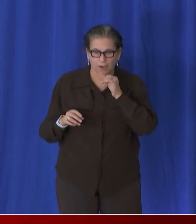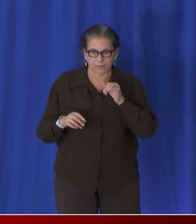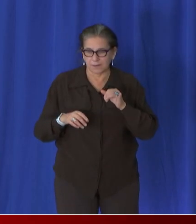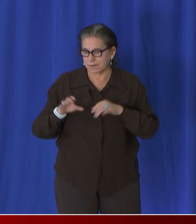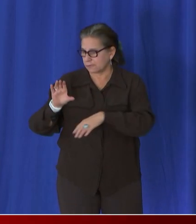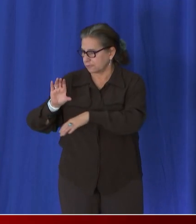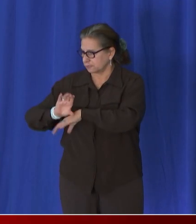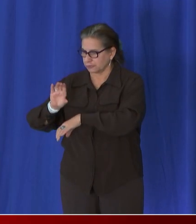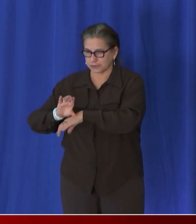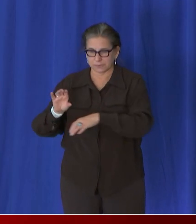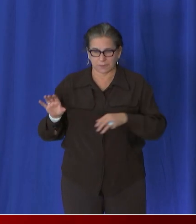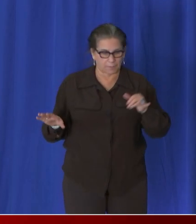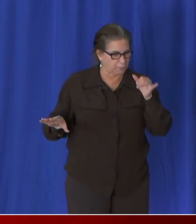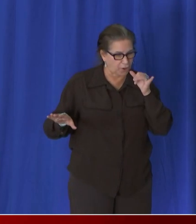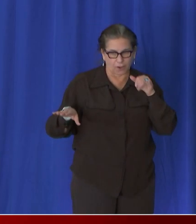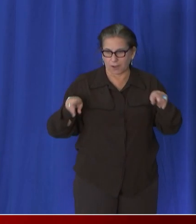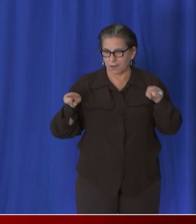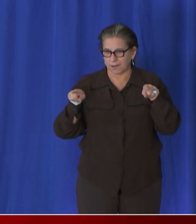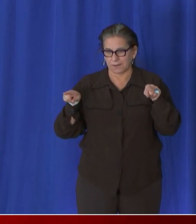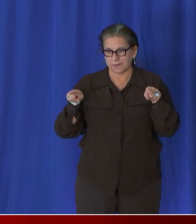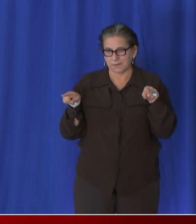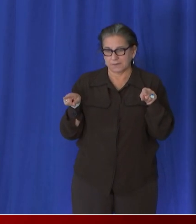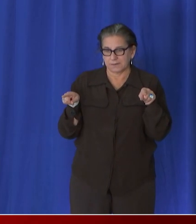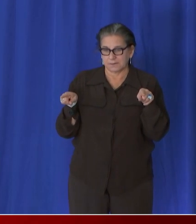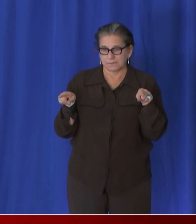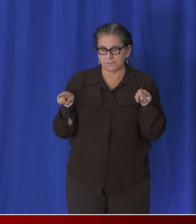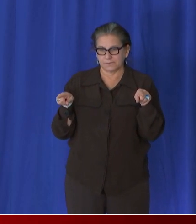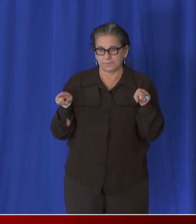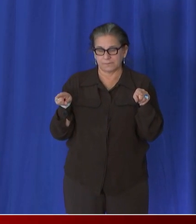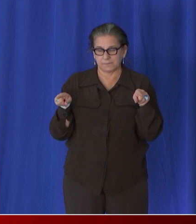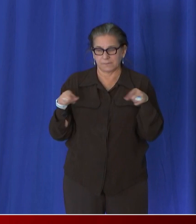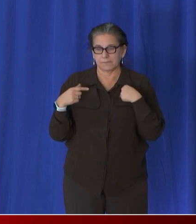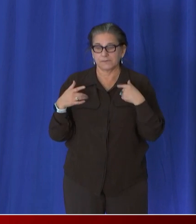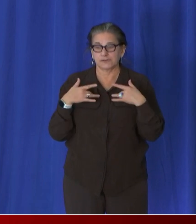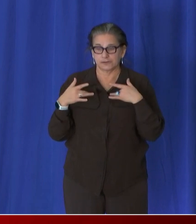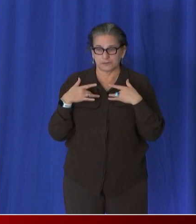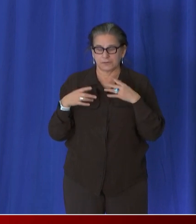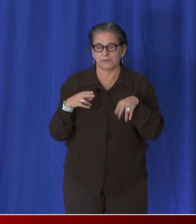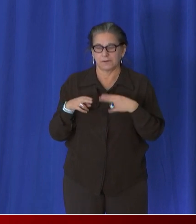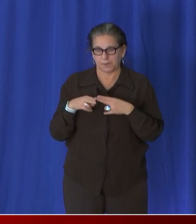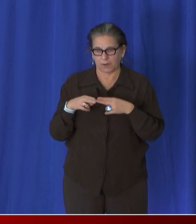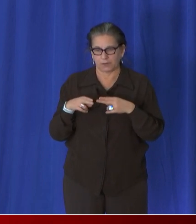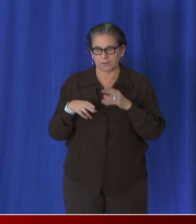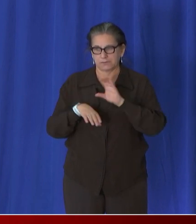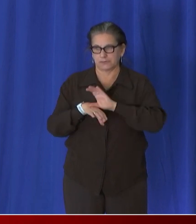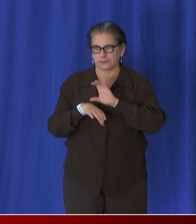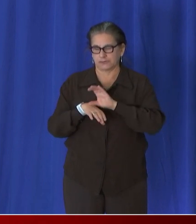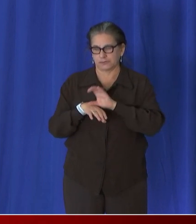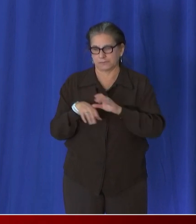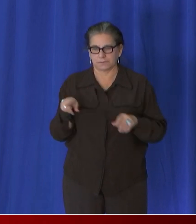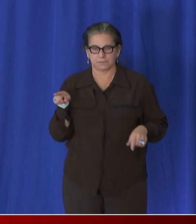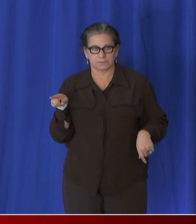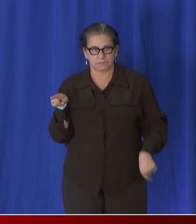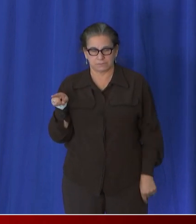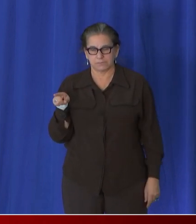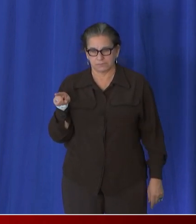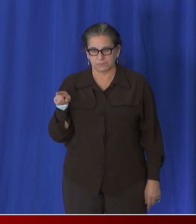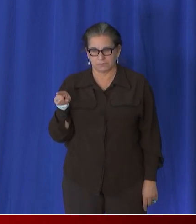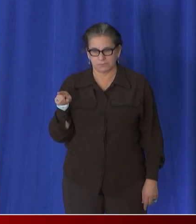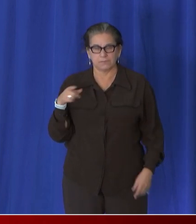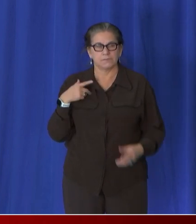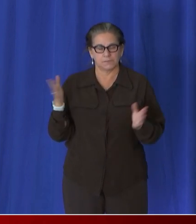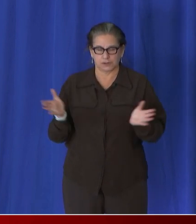have dealt with them throughout the pandemic, and this is where we stand with the vaccine requirement.